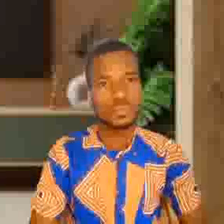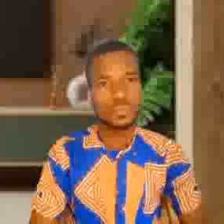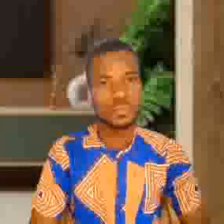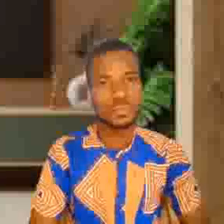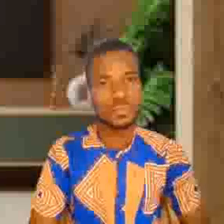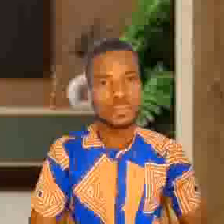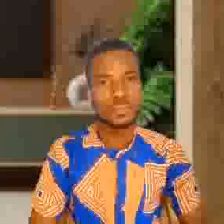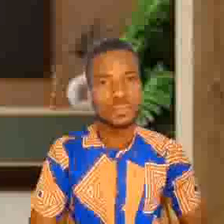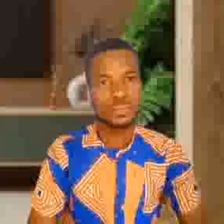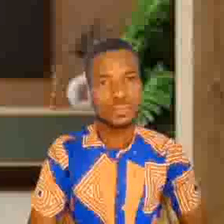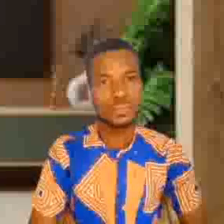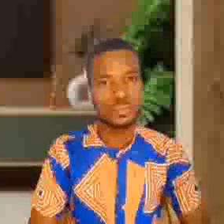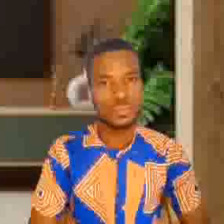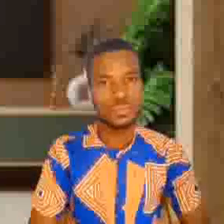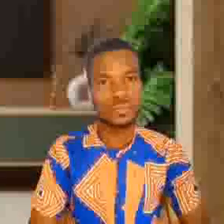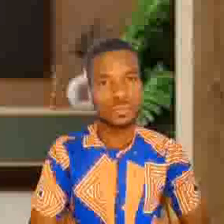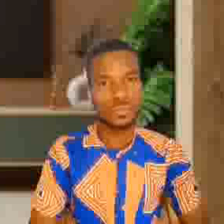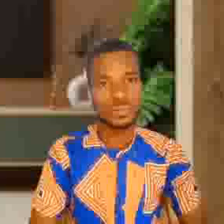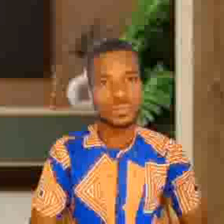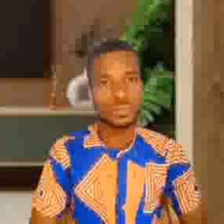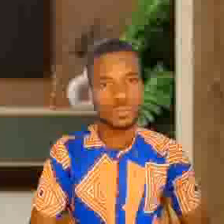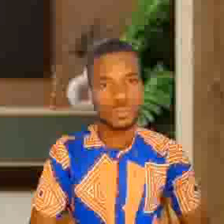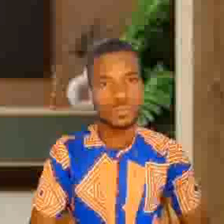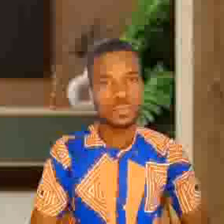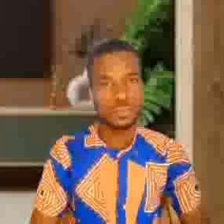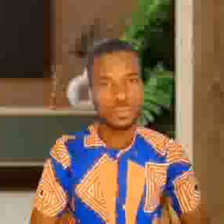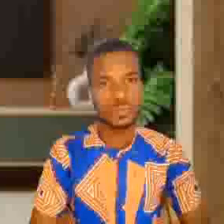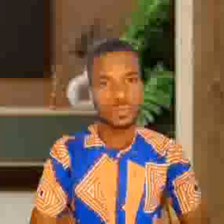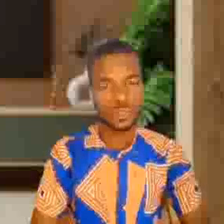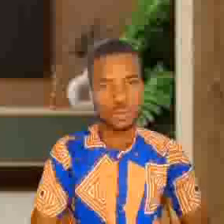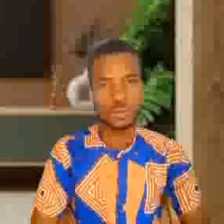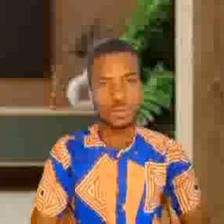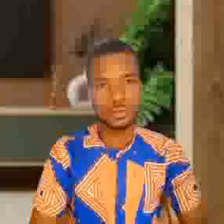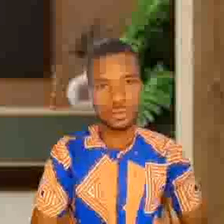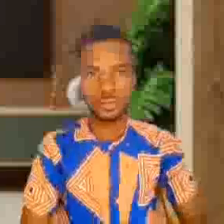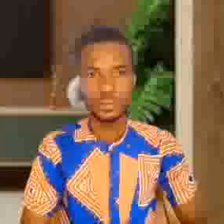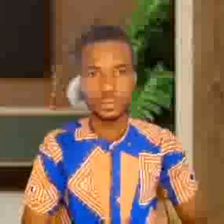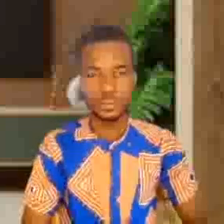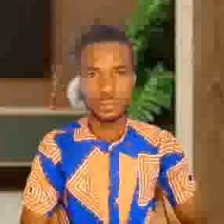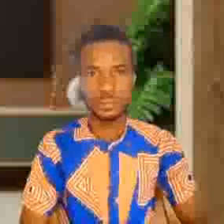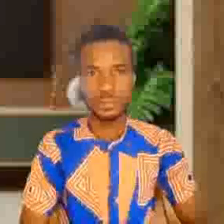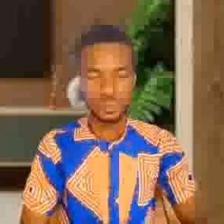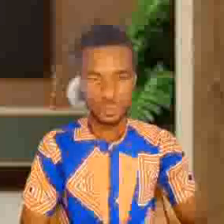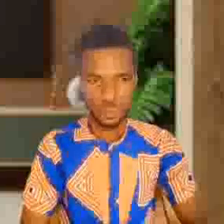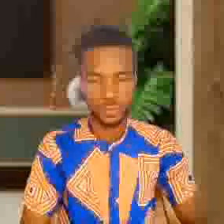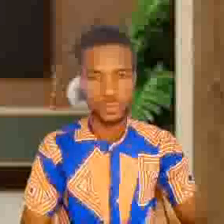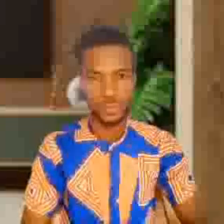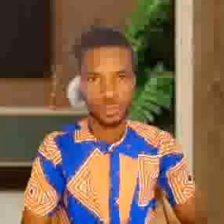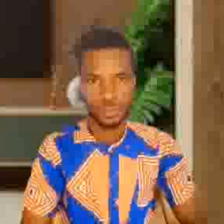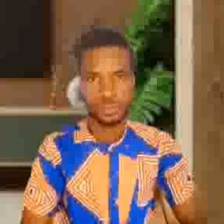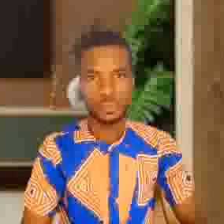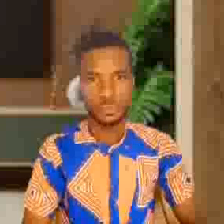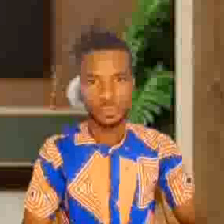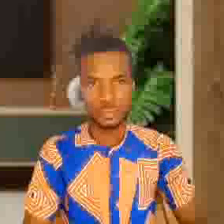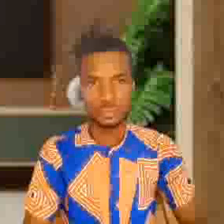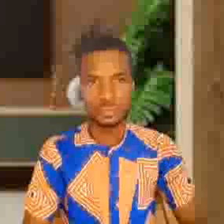priests, altars, and deities in attempting to open up the heavens, and it will come to futility. Because he said there will be